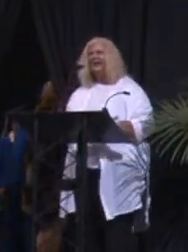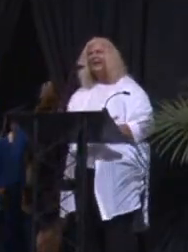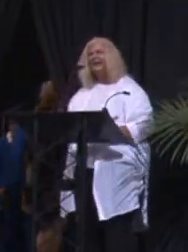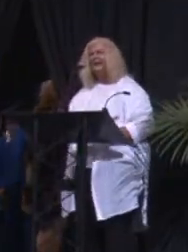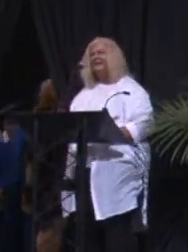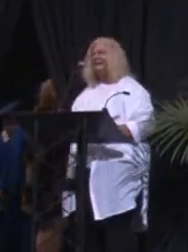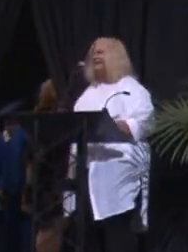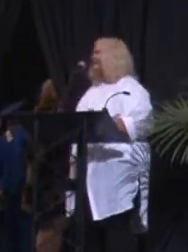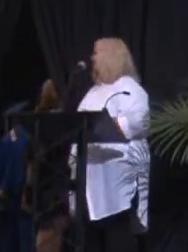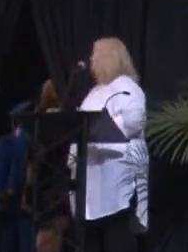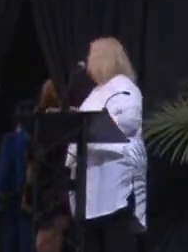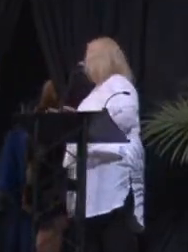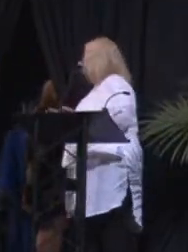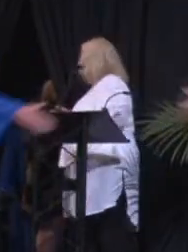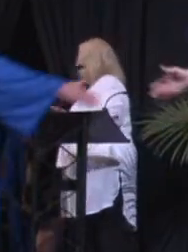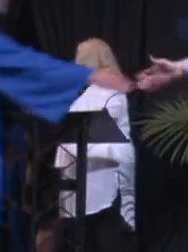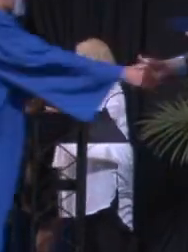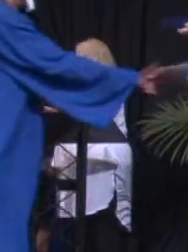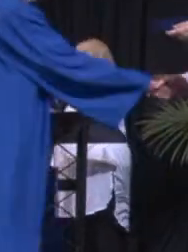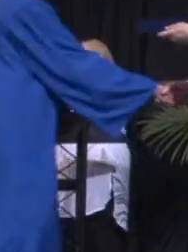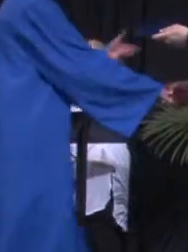Jacob Kyle.